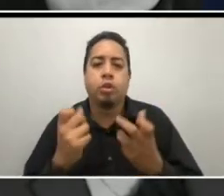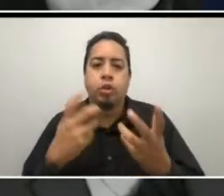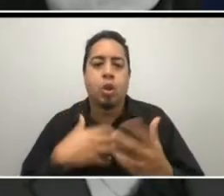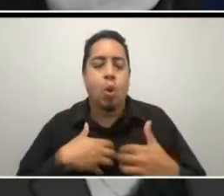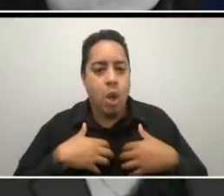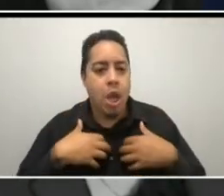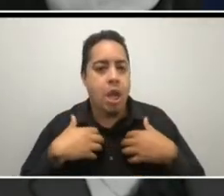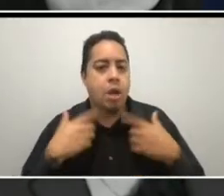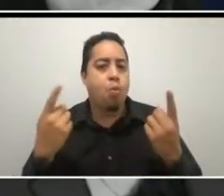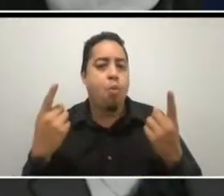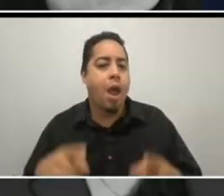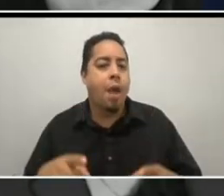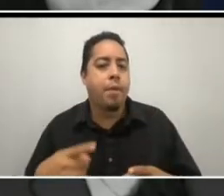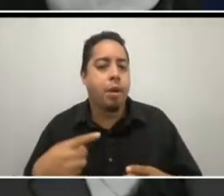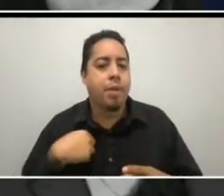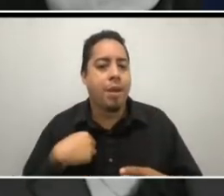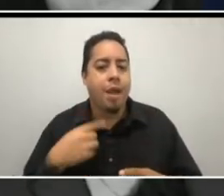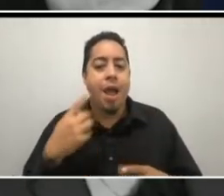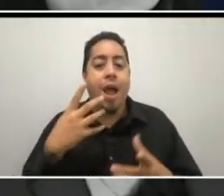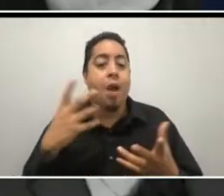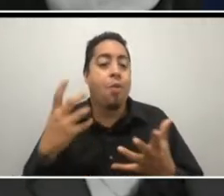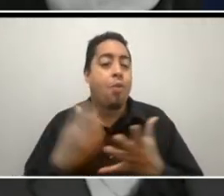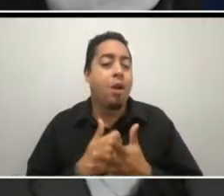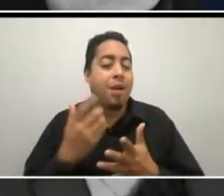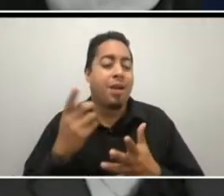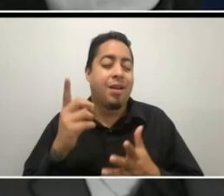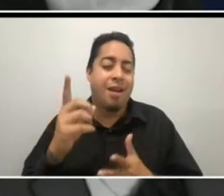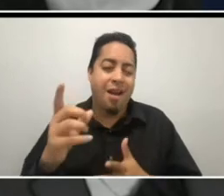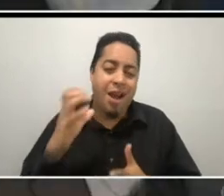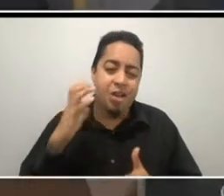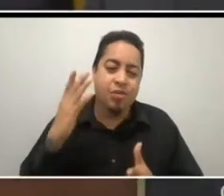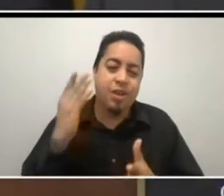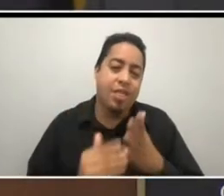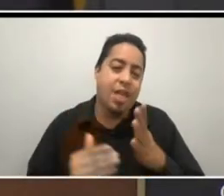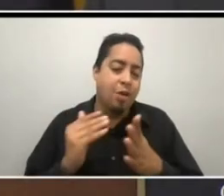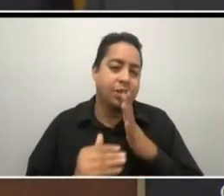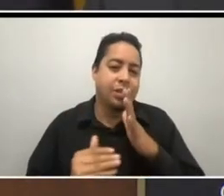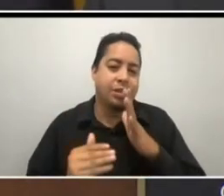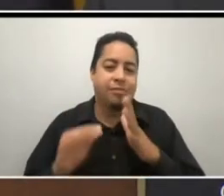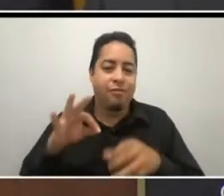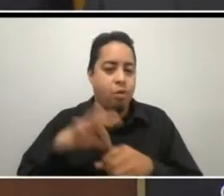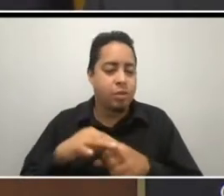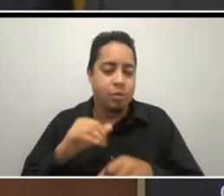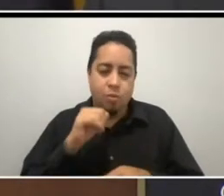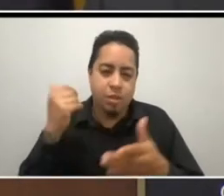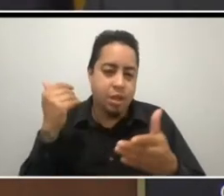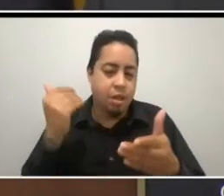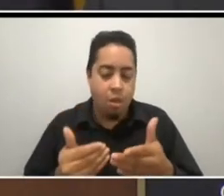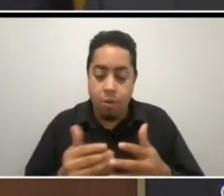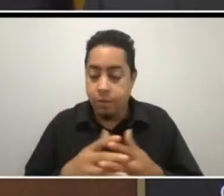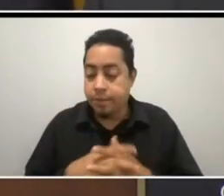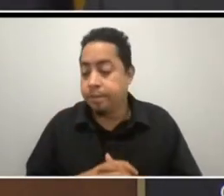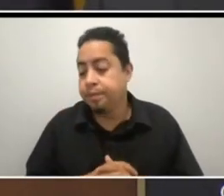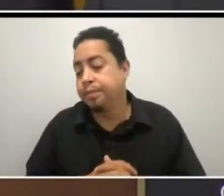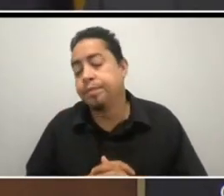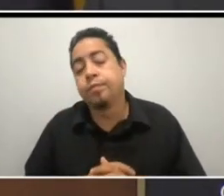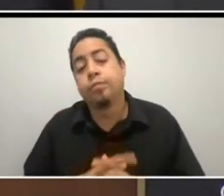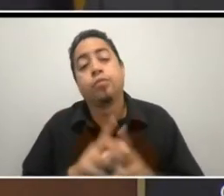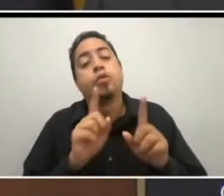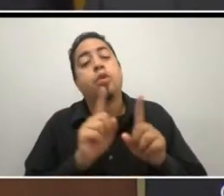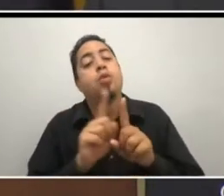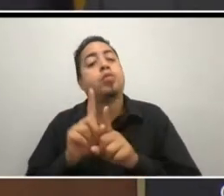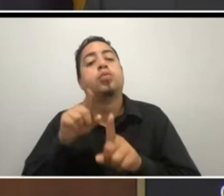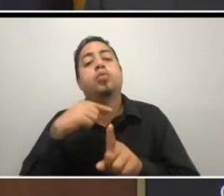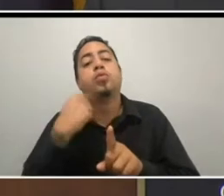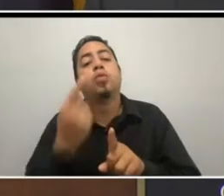I won by hundreds of thousands of votes. It wasn't close. And in this next clip, he told the state law enforcement official that